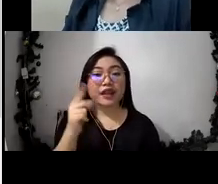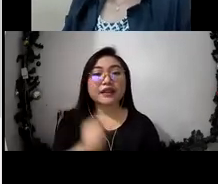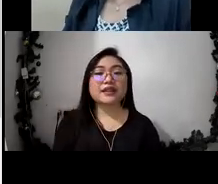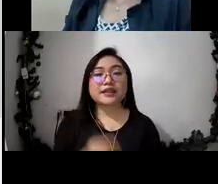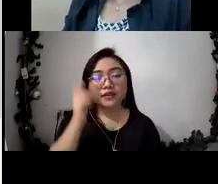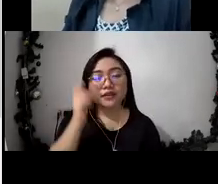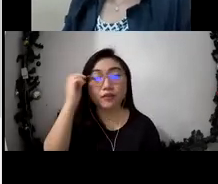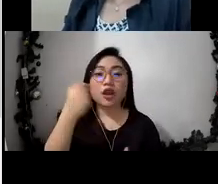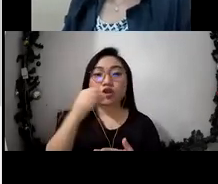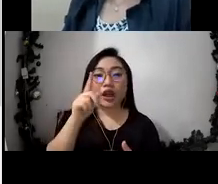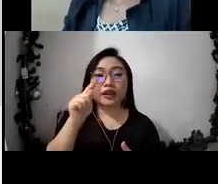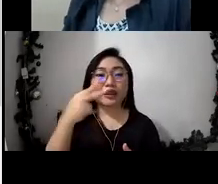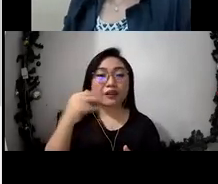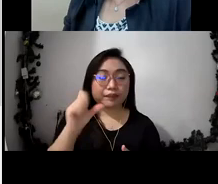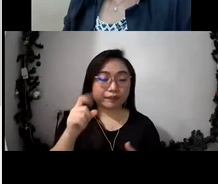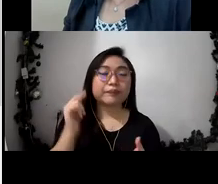Then done.